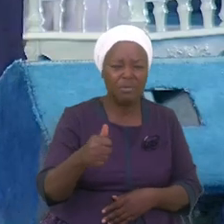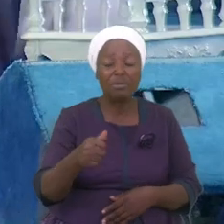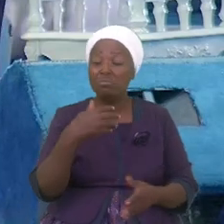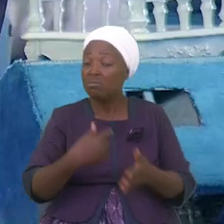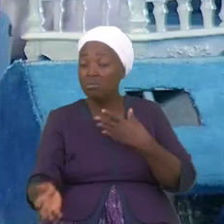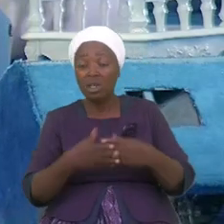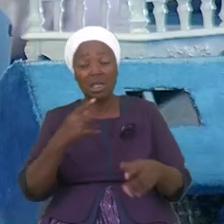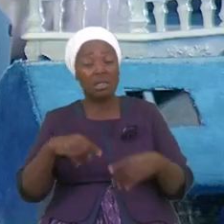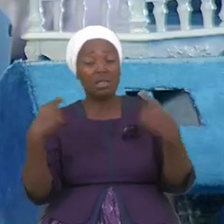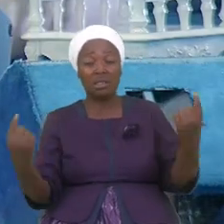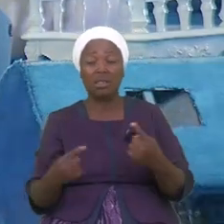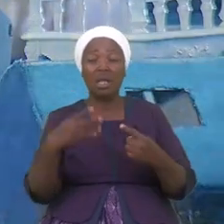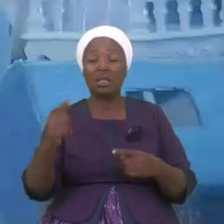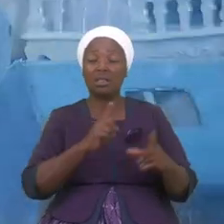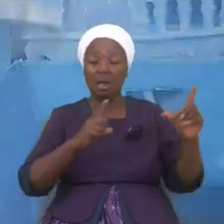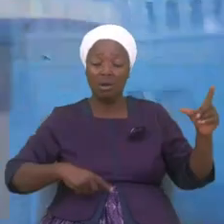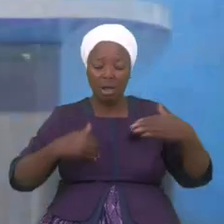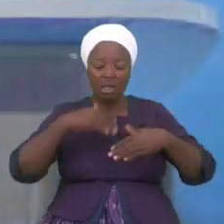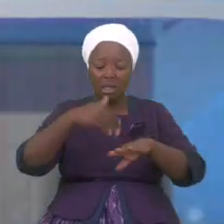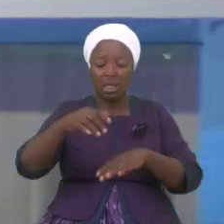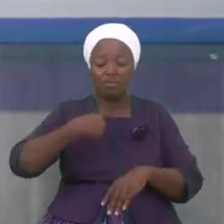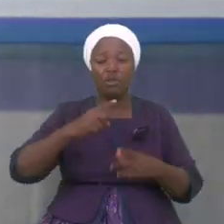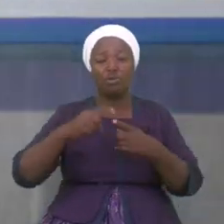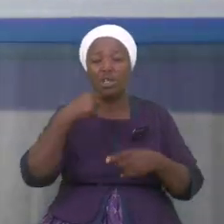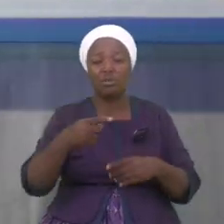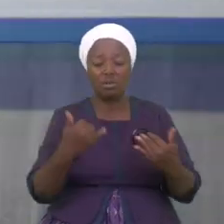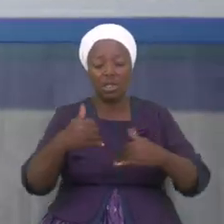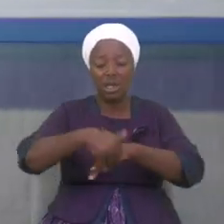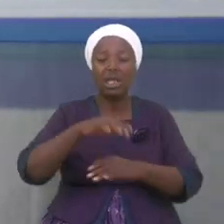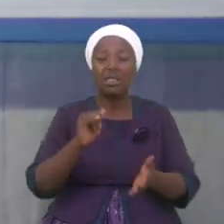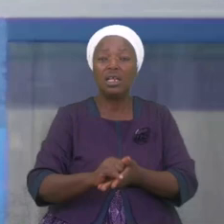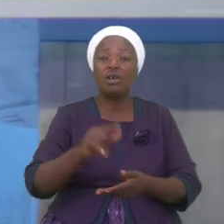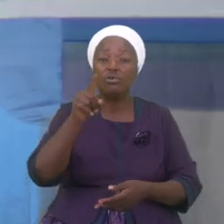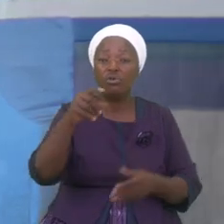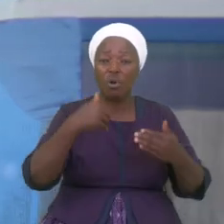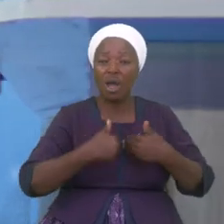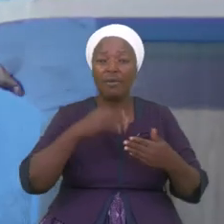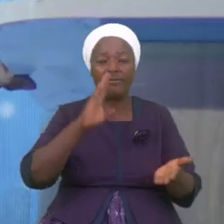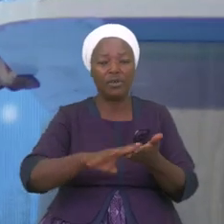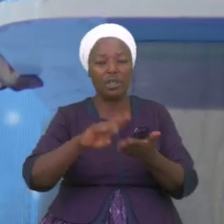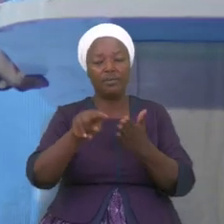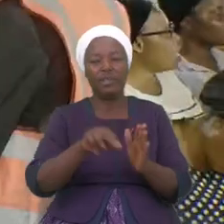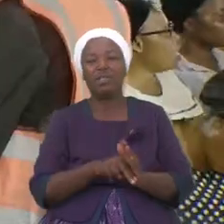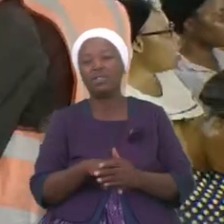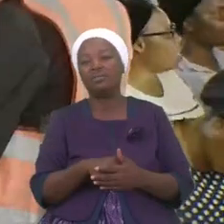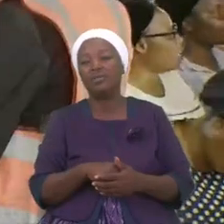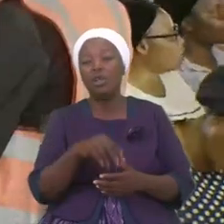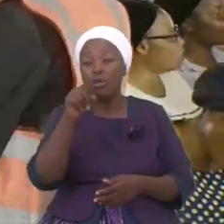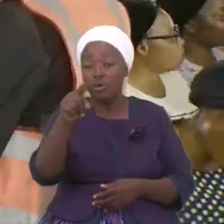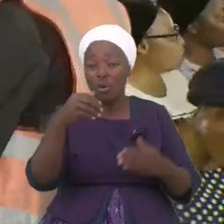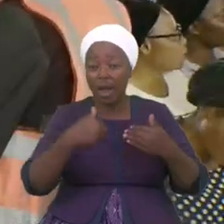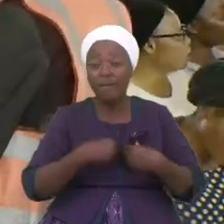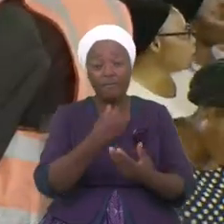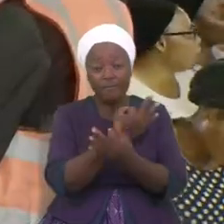the Lord has sent me to you to tell you tonight, you have forgiveness tonight. You have